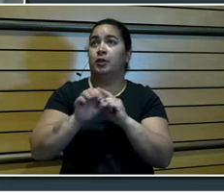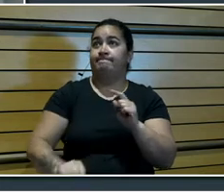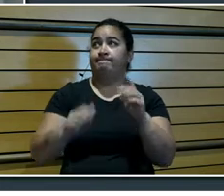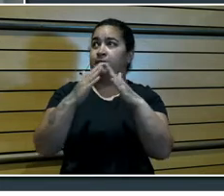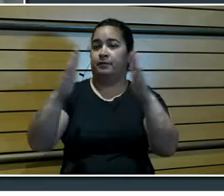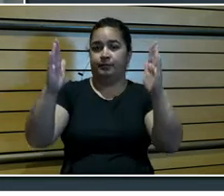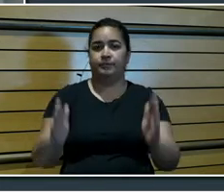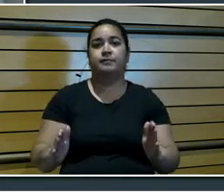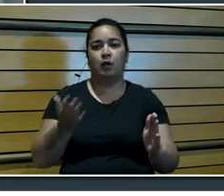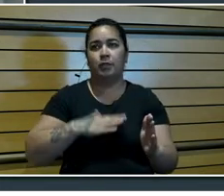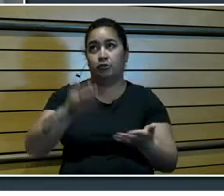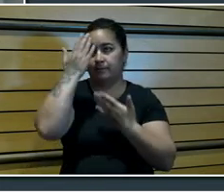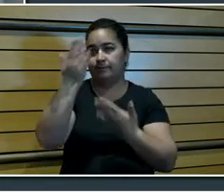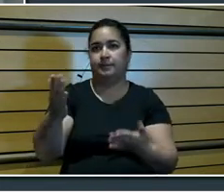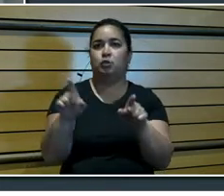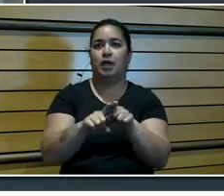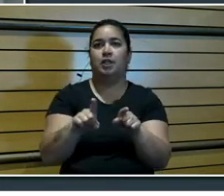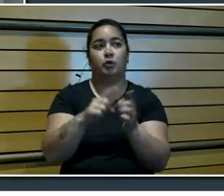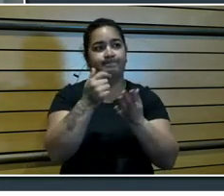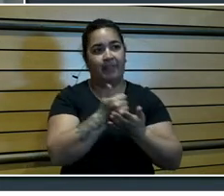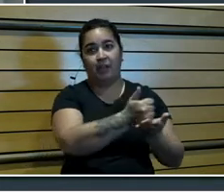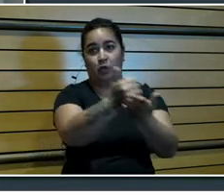All within this house. Thank you all.